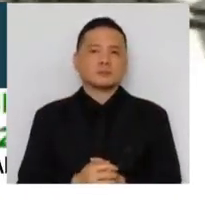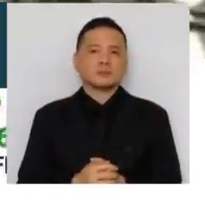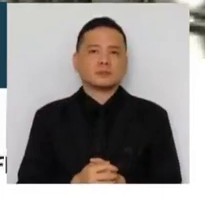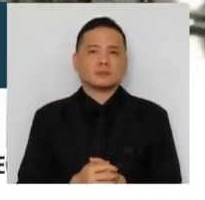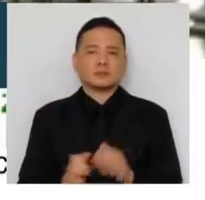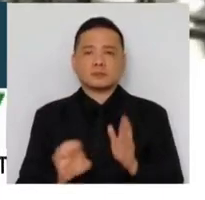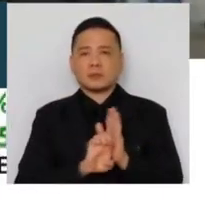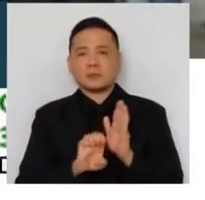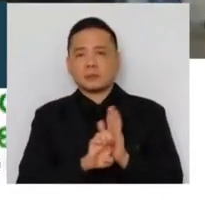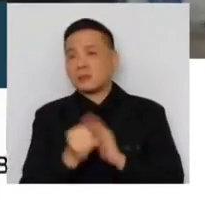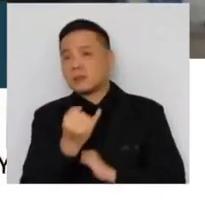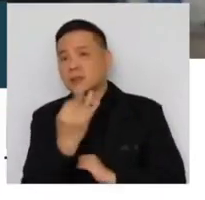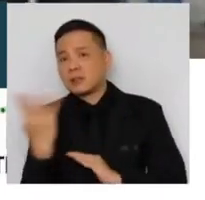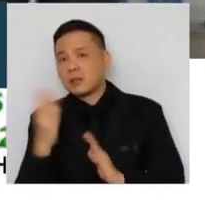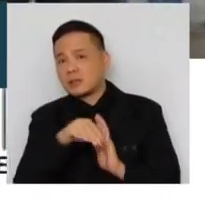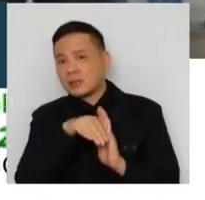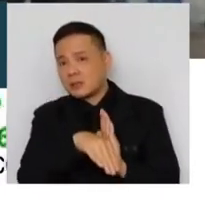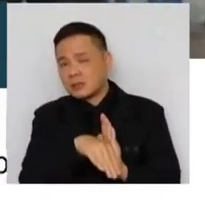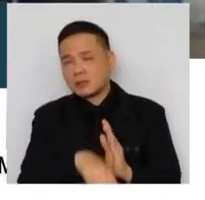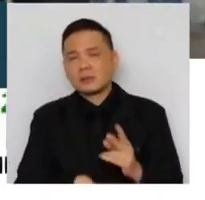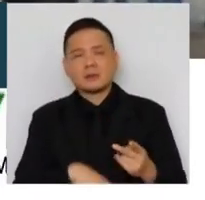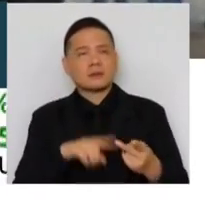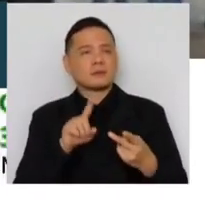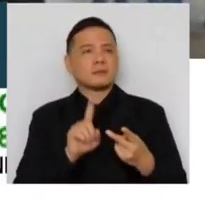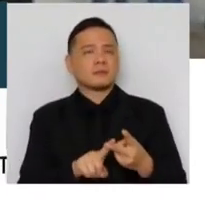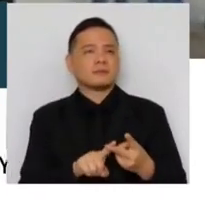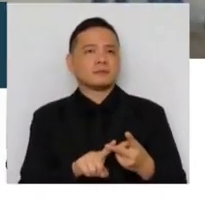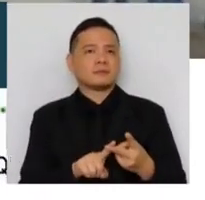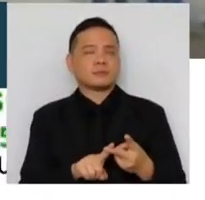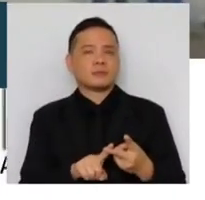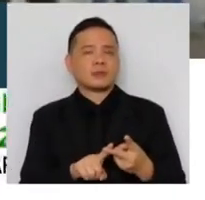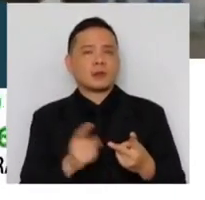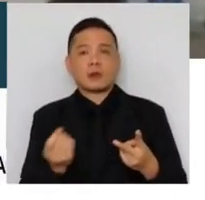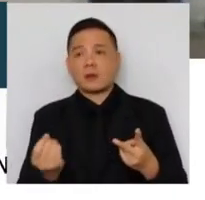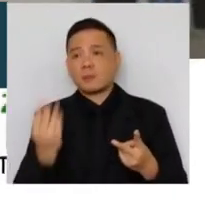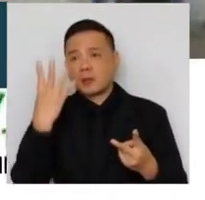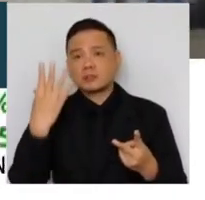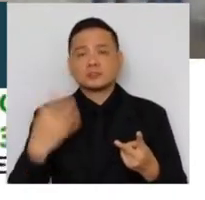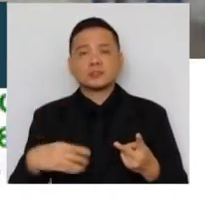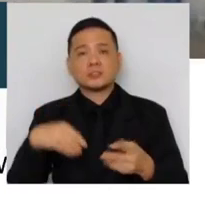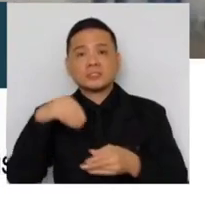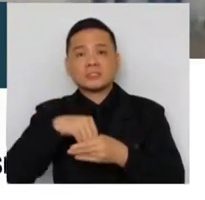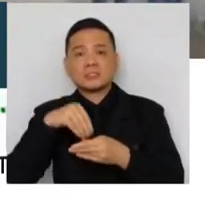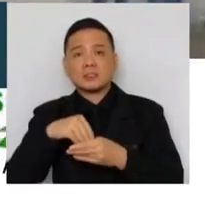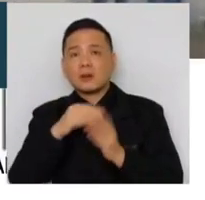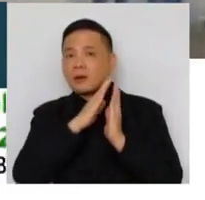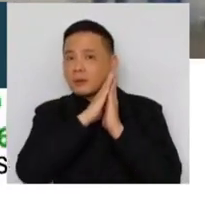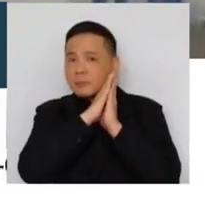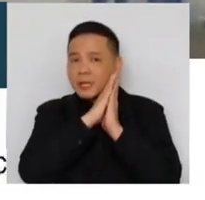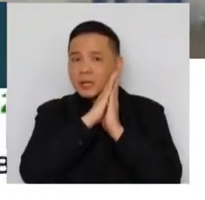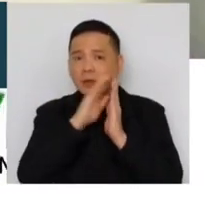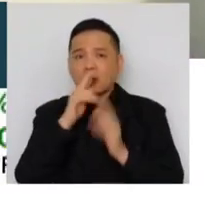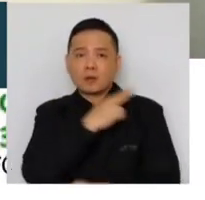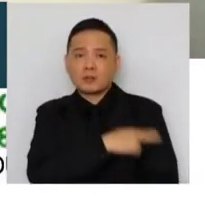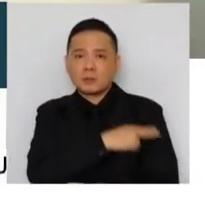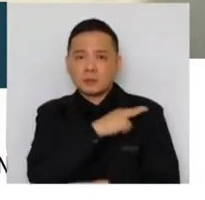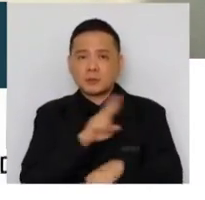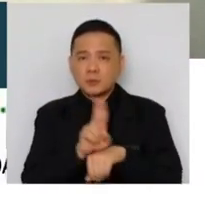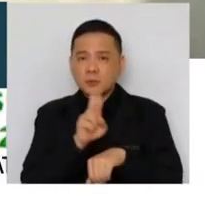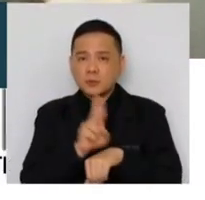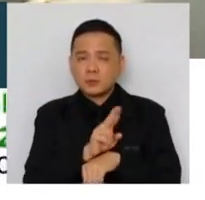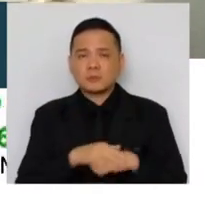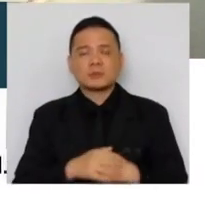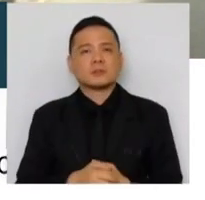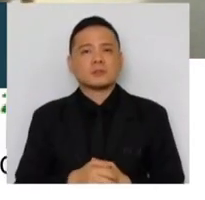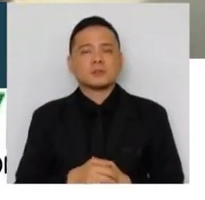How much decrease in the cases, how much ano yung utilization rate ng mga ospital ang gusto nilang tignan. Pag